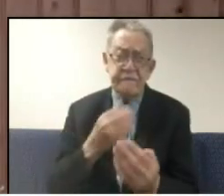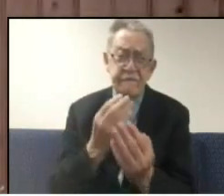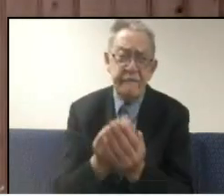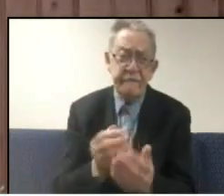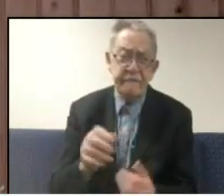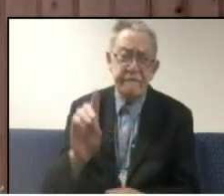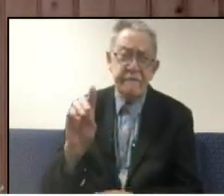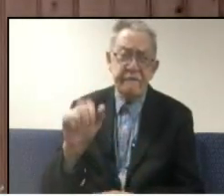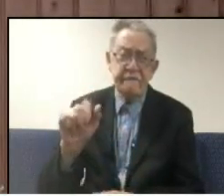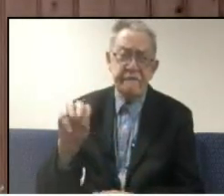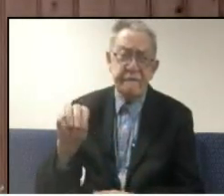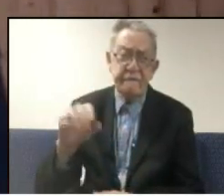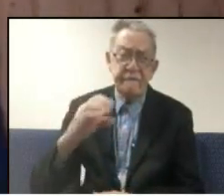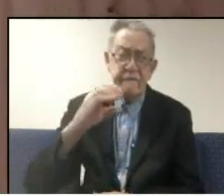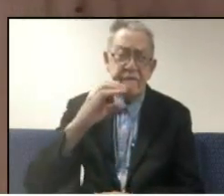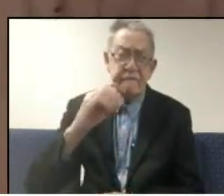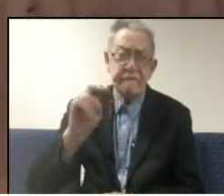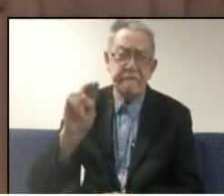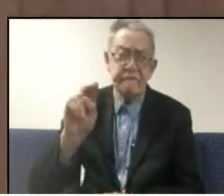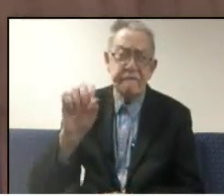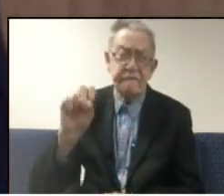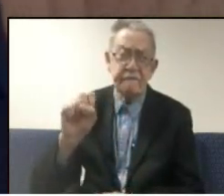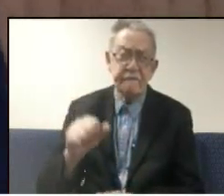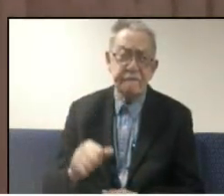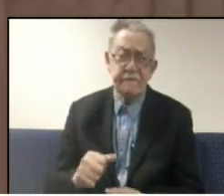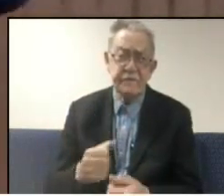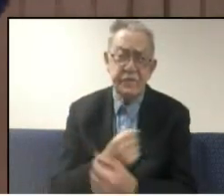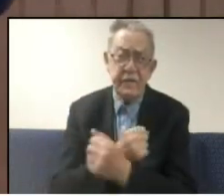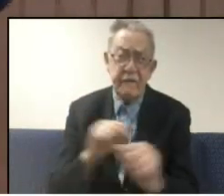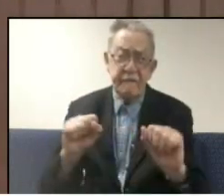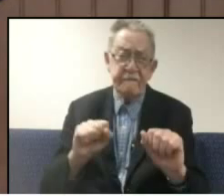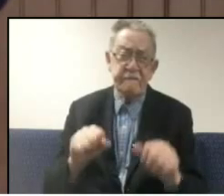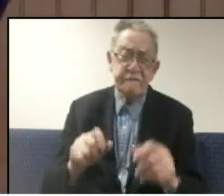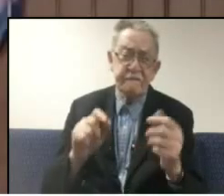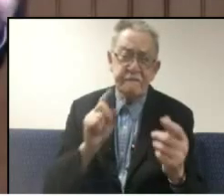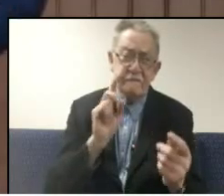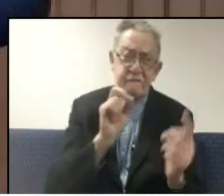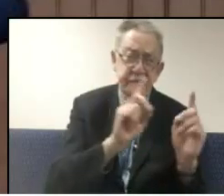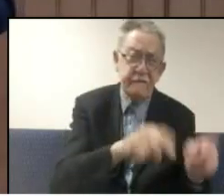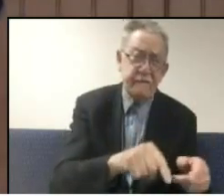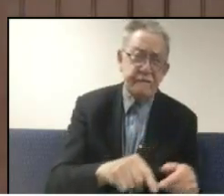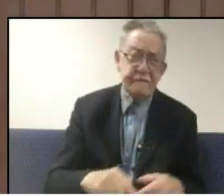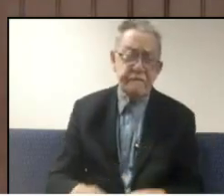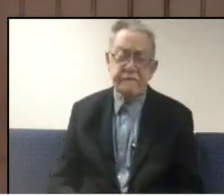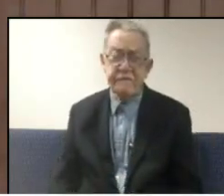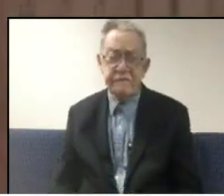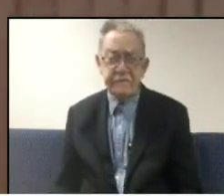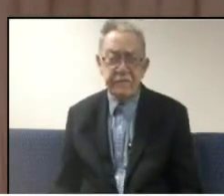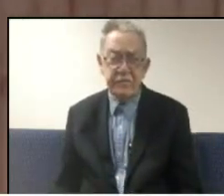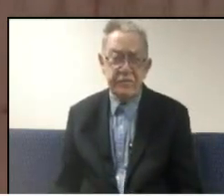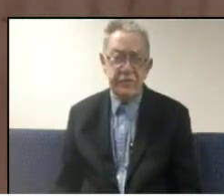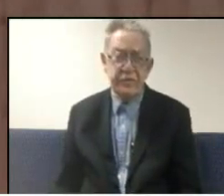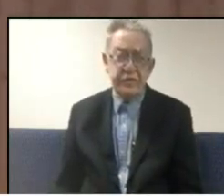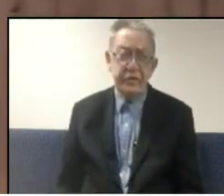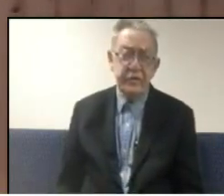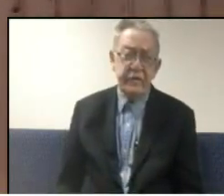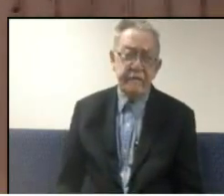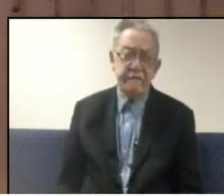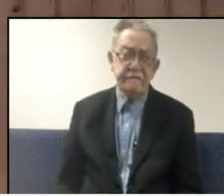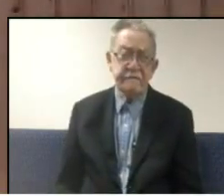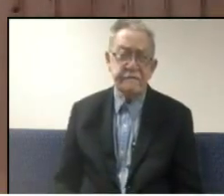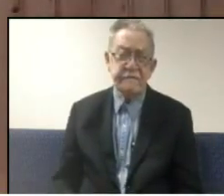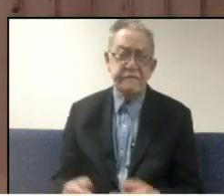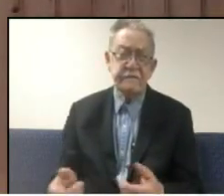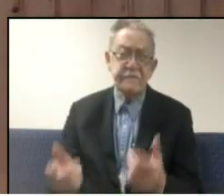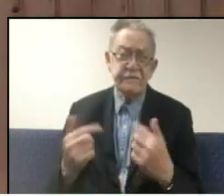was headed in the first place when he was saved. He was on his way to Damascus, and now he's going to return there. But he's going to come